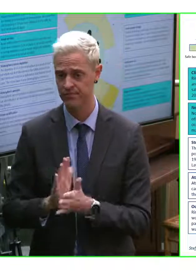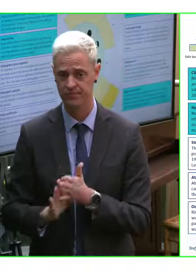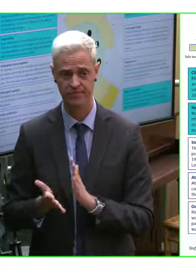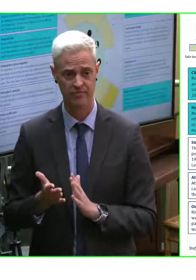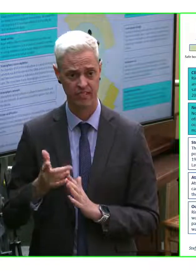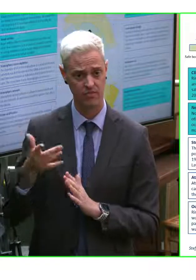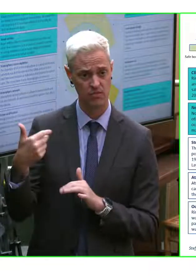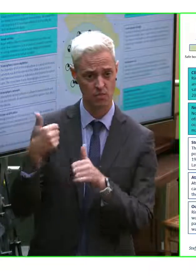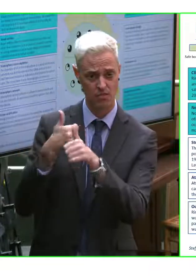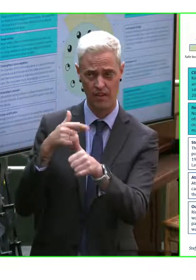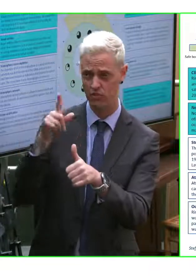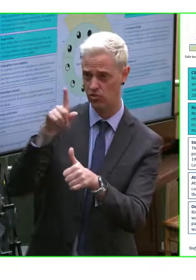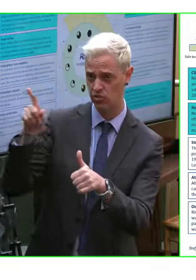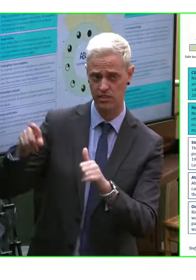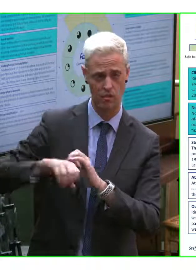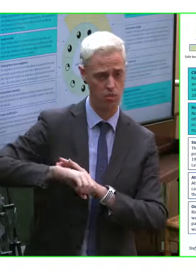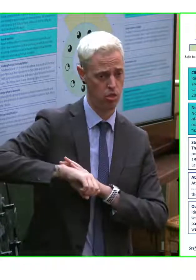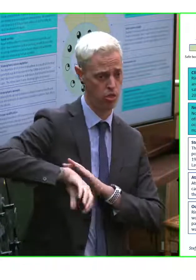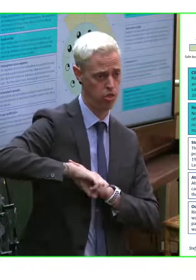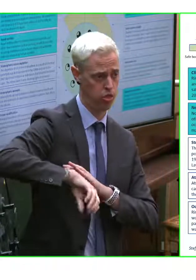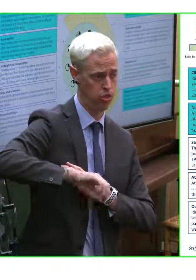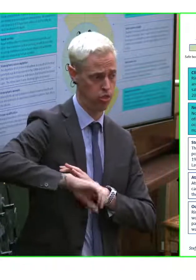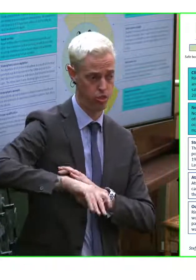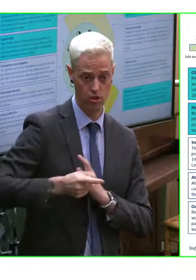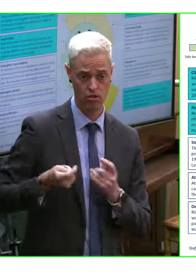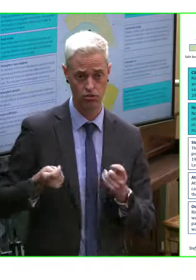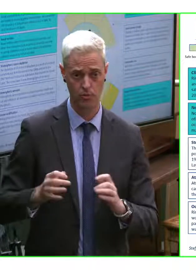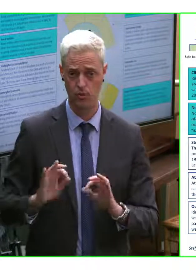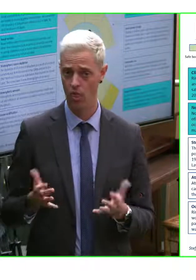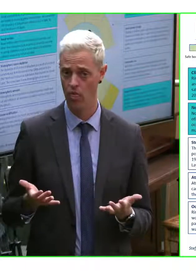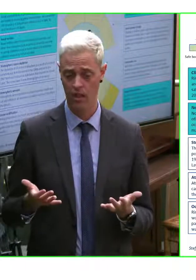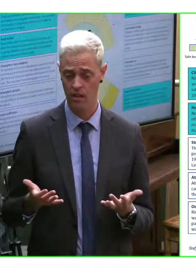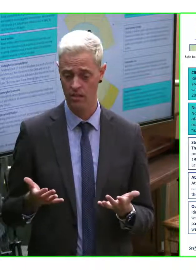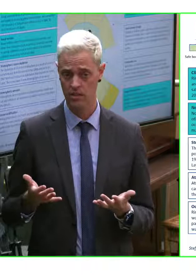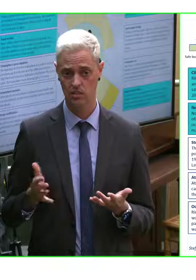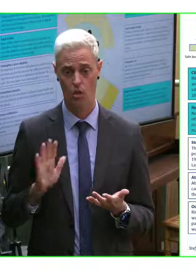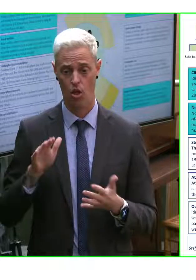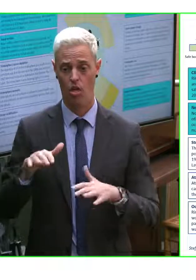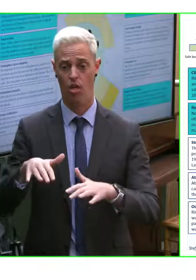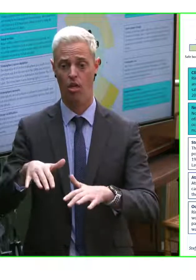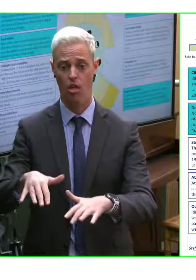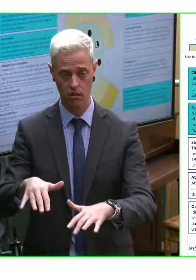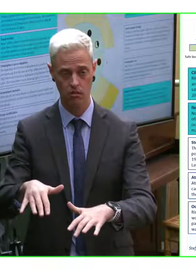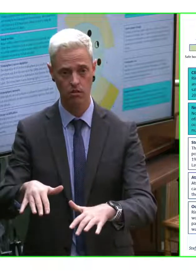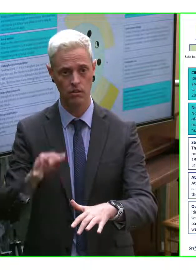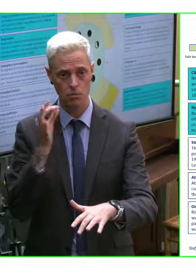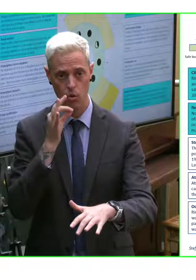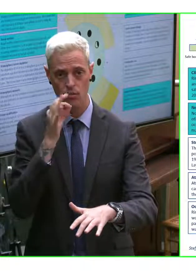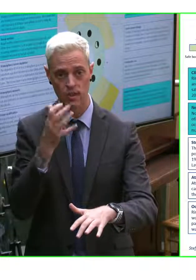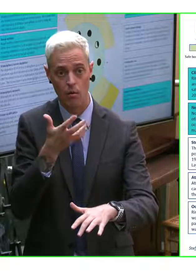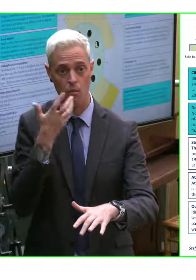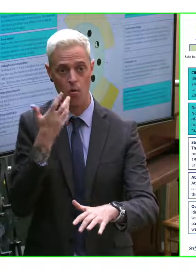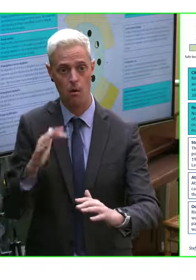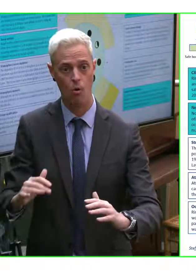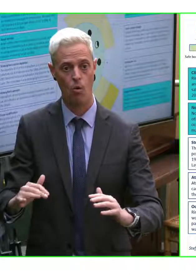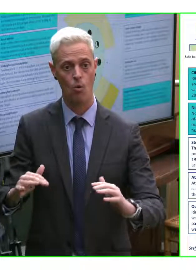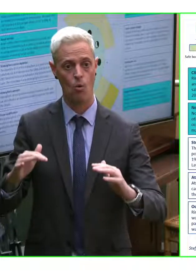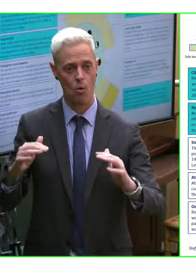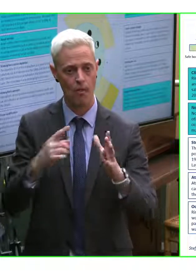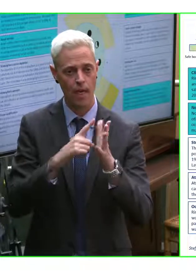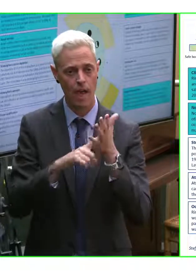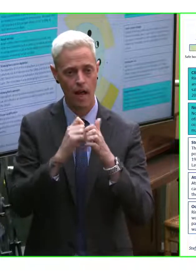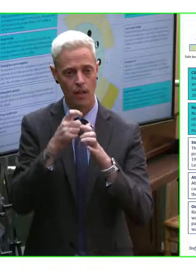of the factories that is not being treated properly. And it's meeting waters that are warming up. So the algae just love